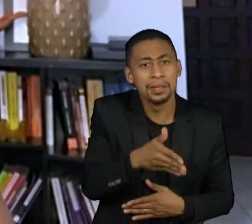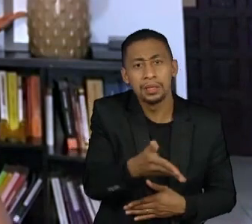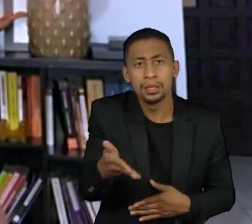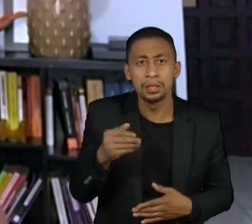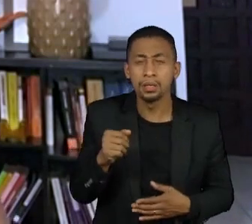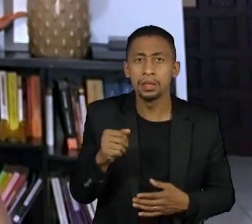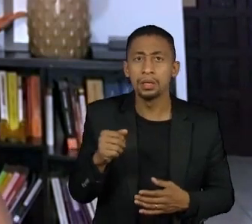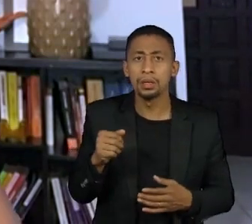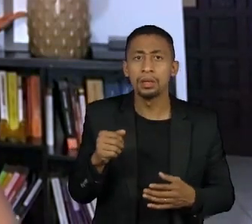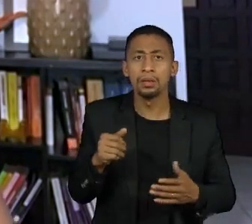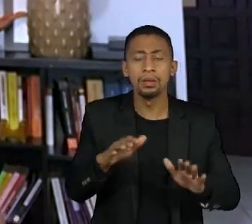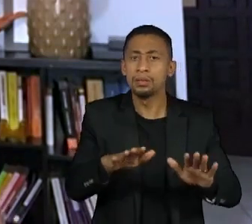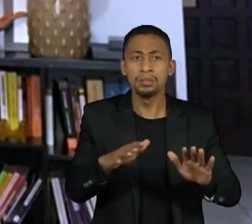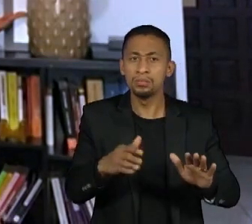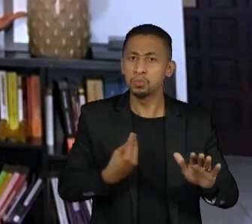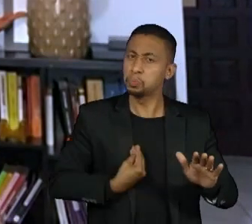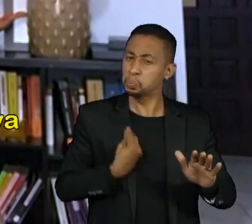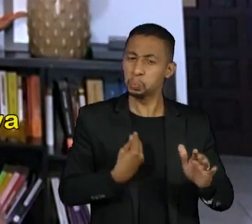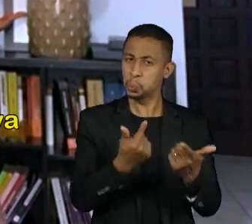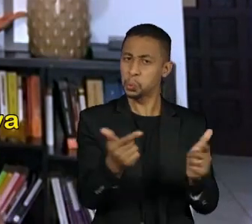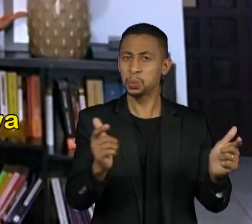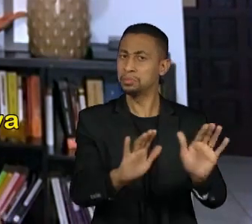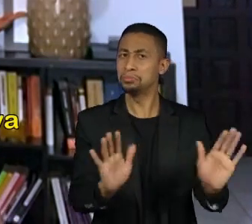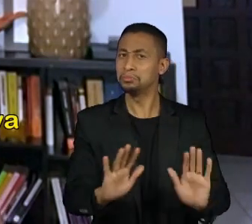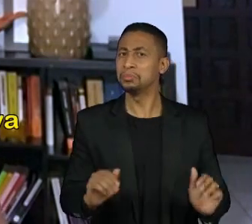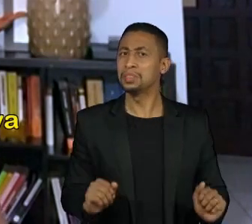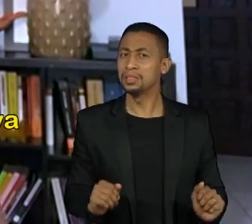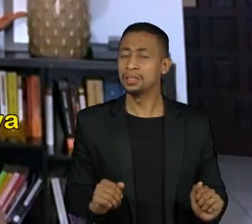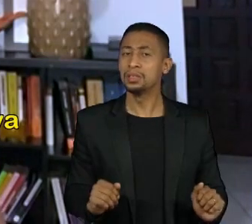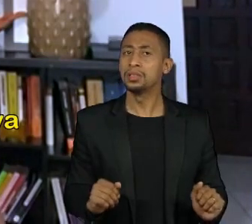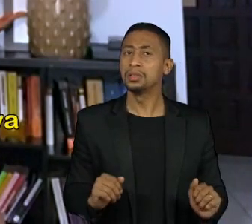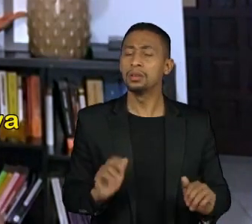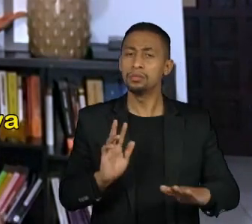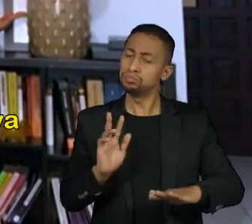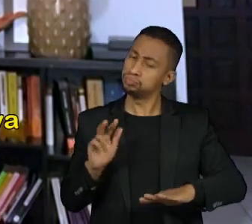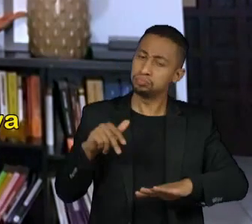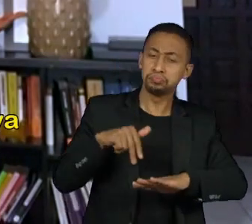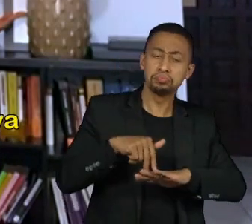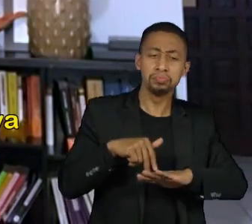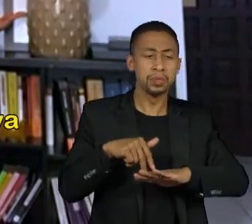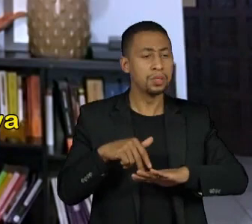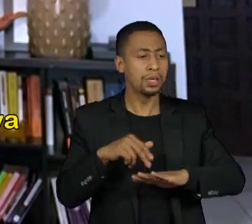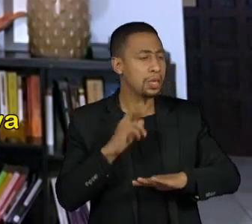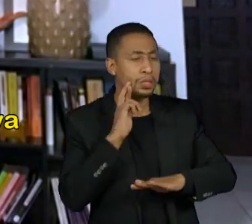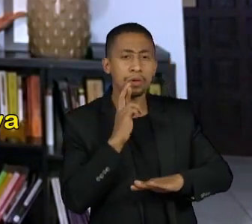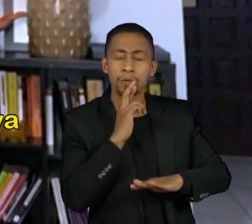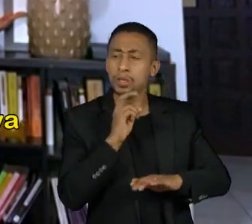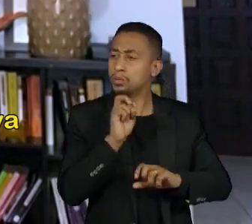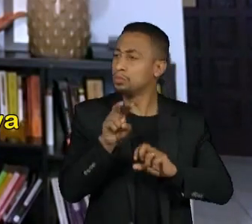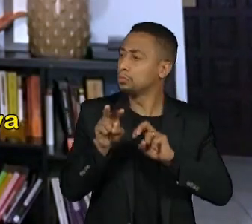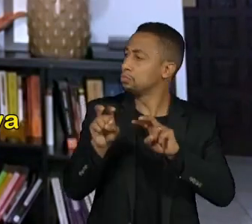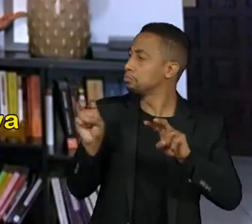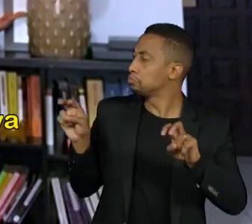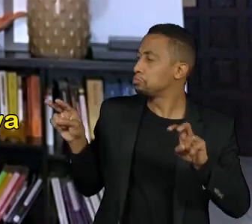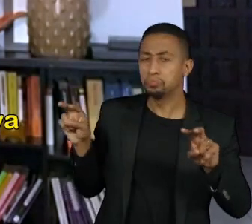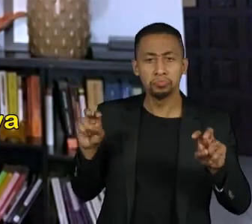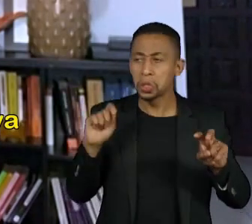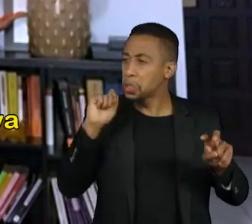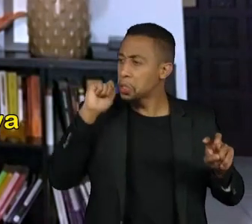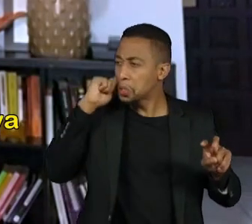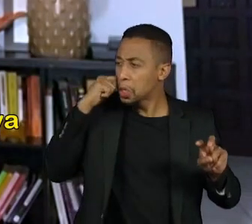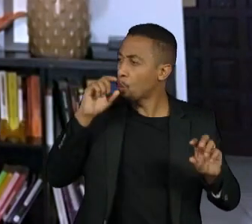were not present. And we would go to a nice restaurant, and I would look around and I just wouldn't see any